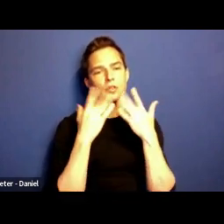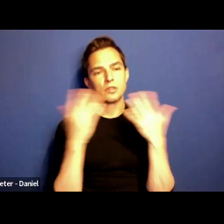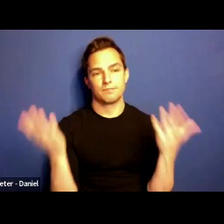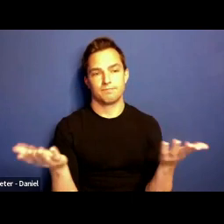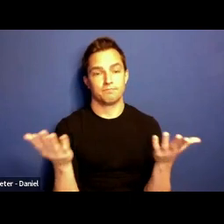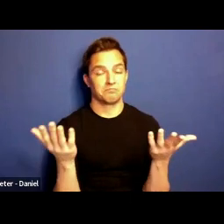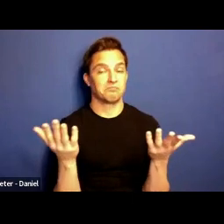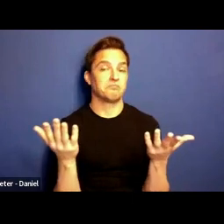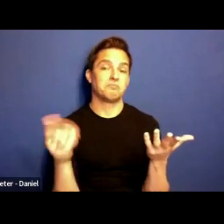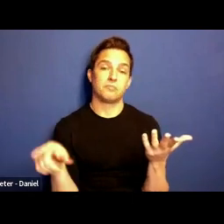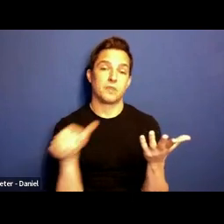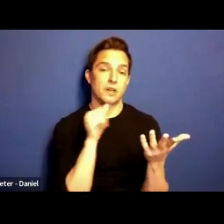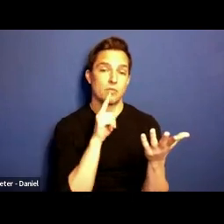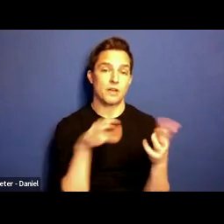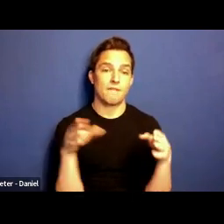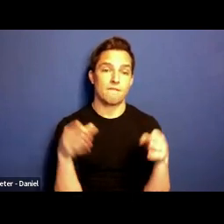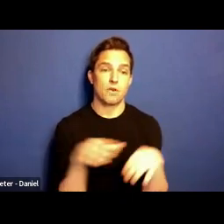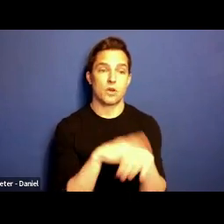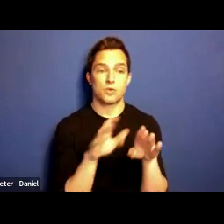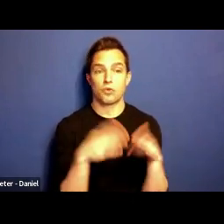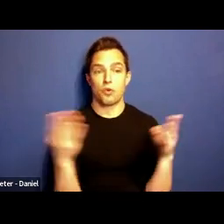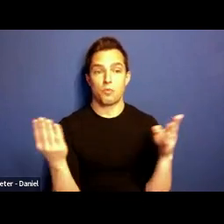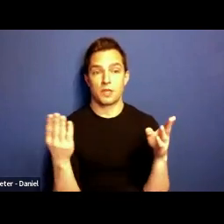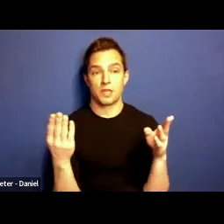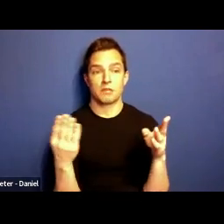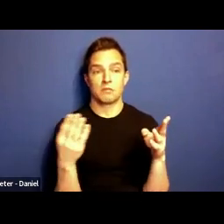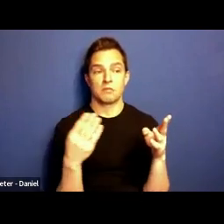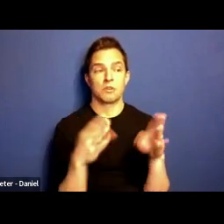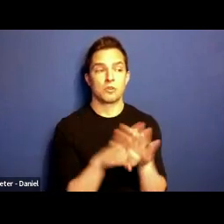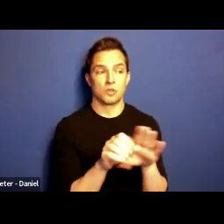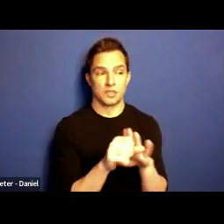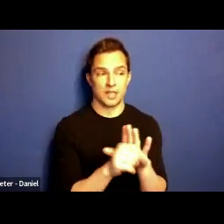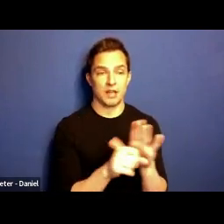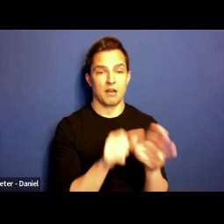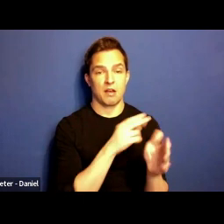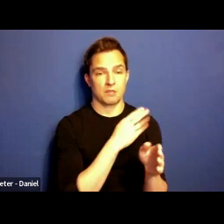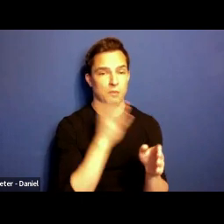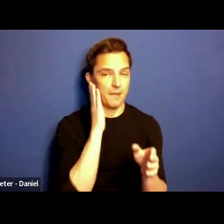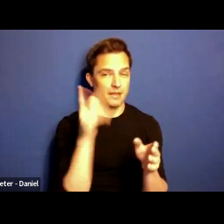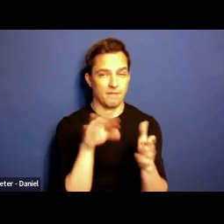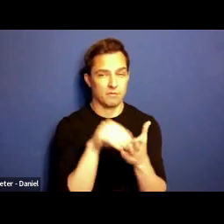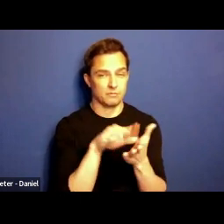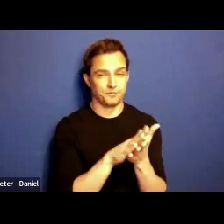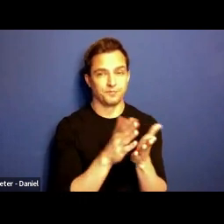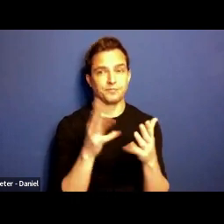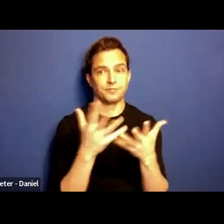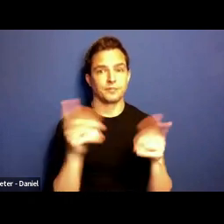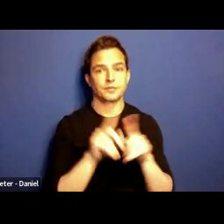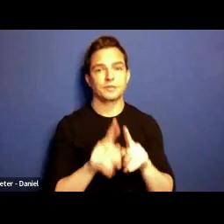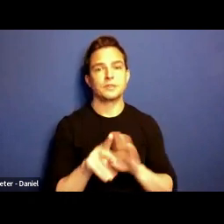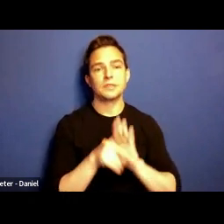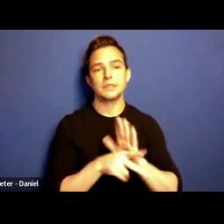really not focusing on reopening closed state hospital beds. States reported a variety of policies to address